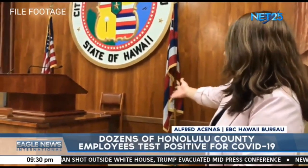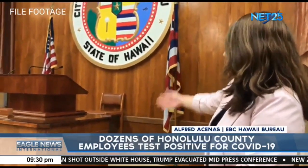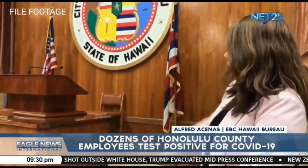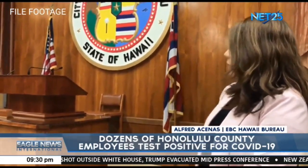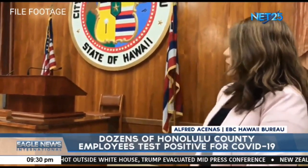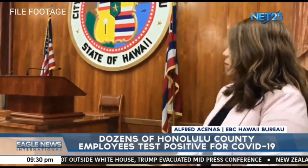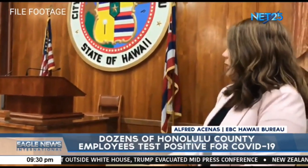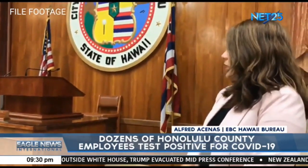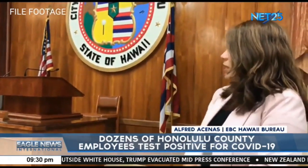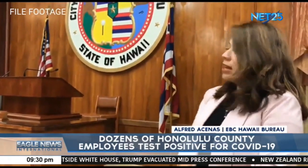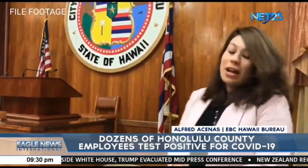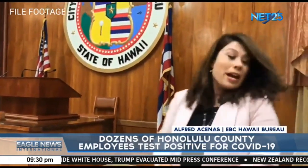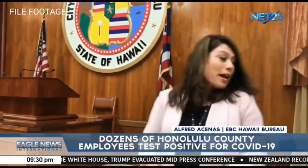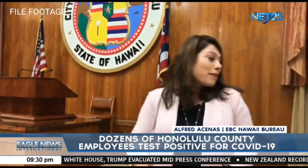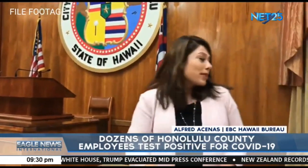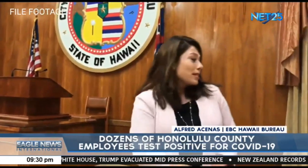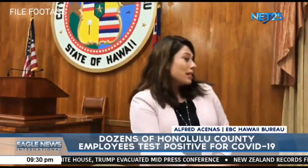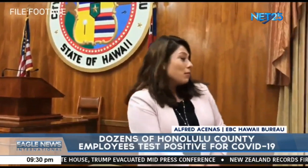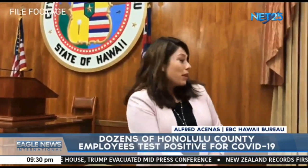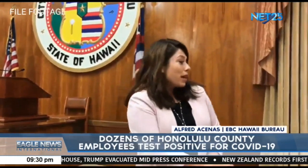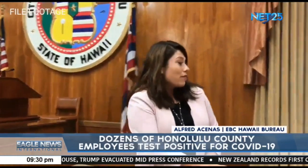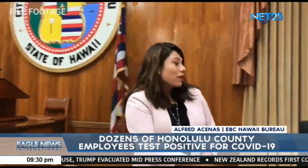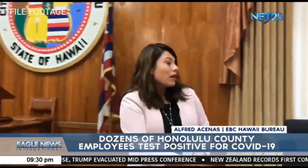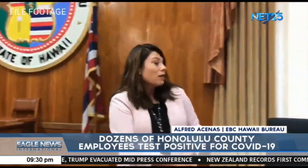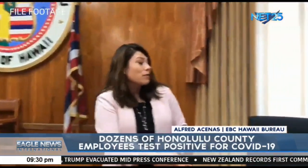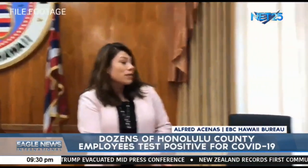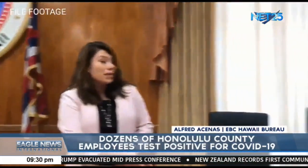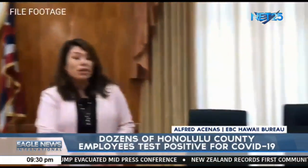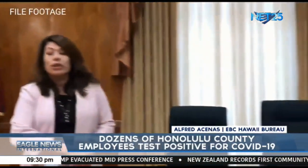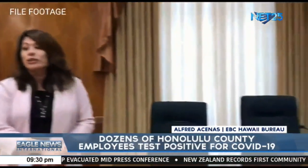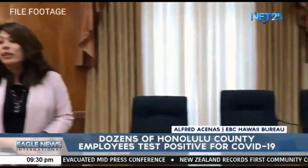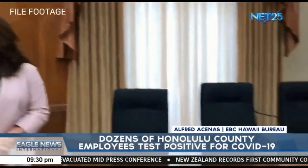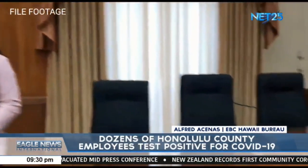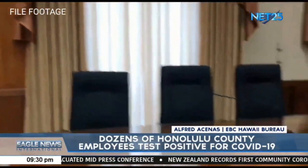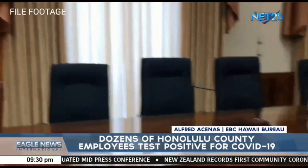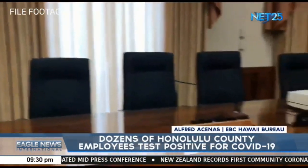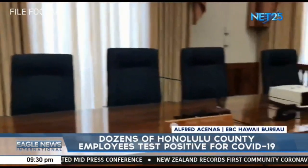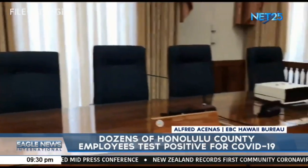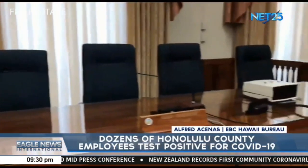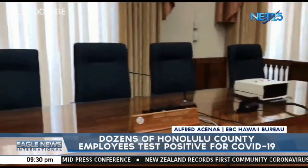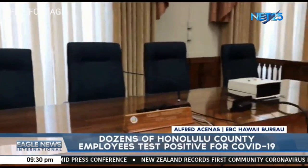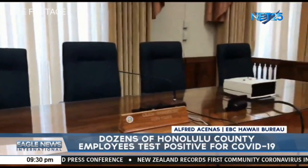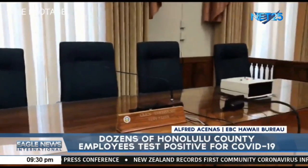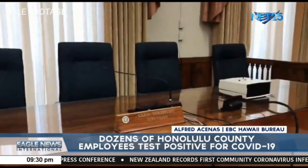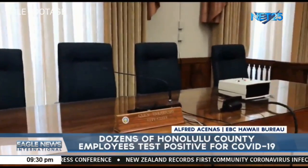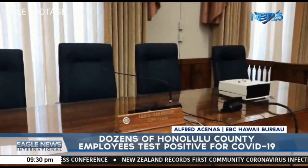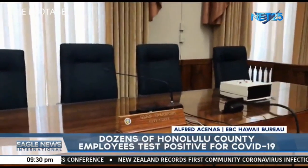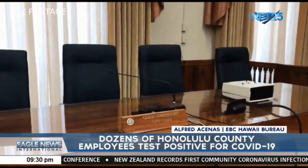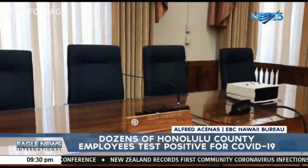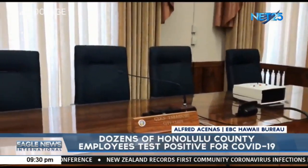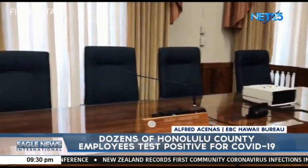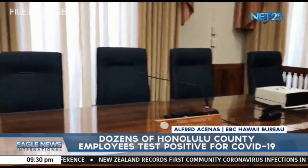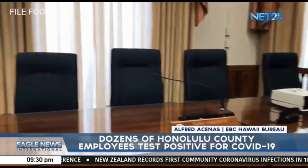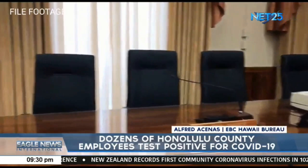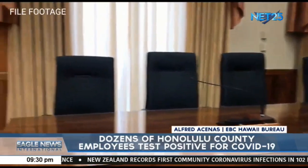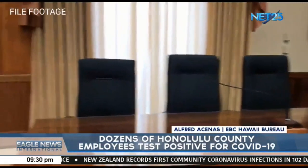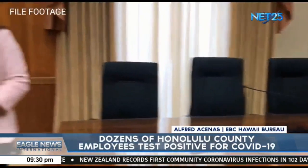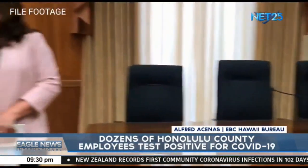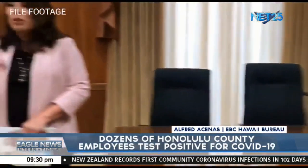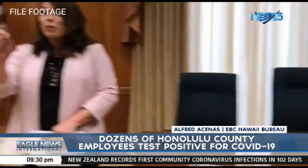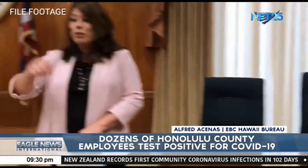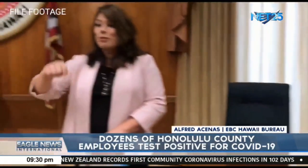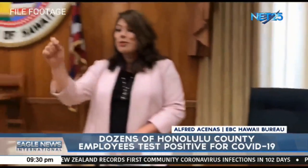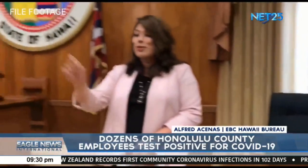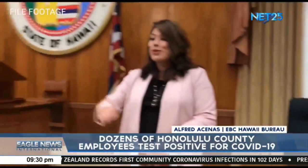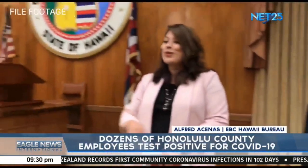upcoming council and committee meetings. Also, satellite city halls located in various